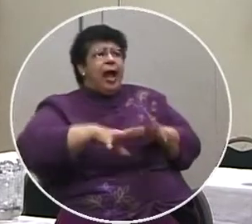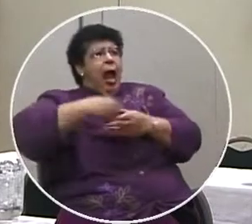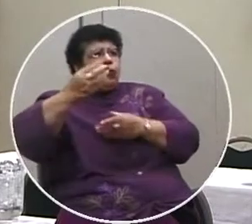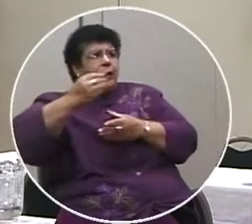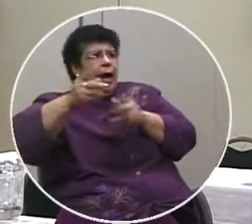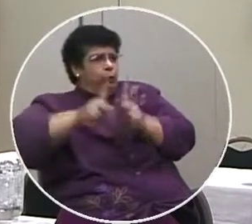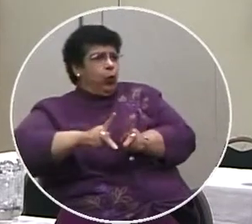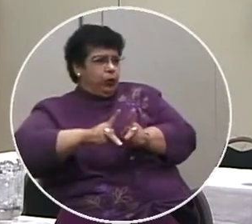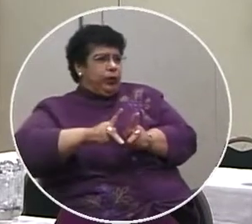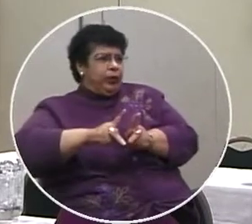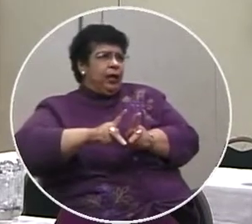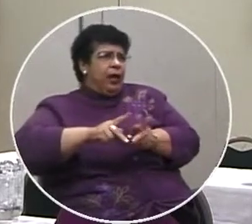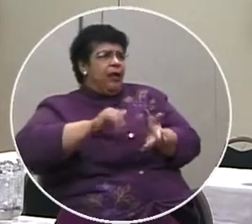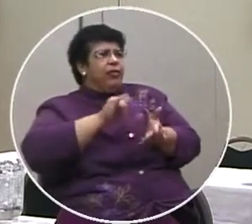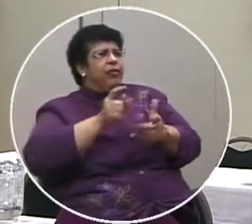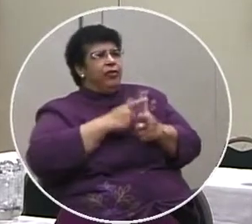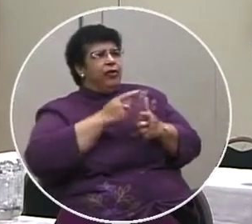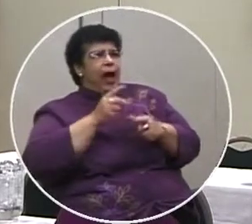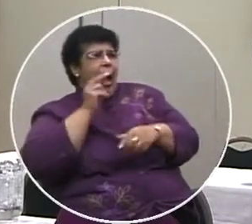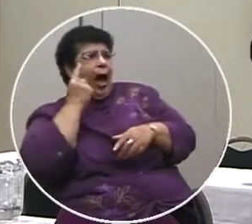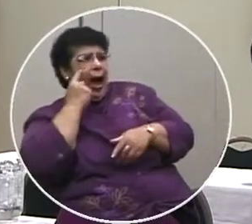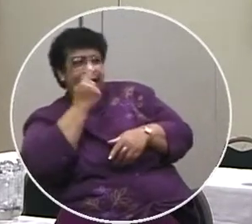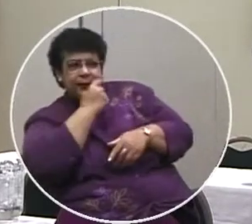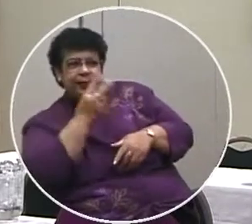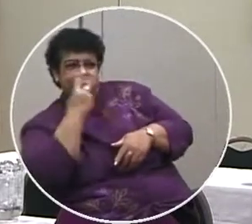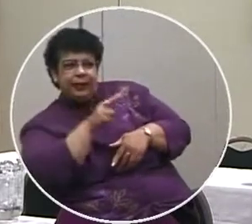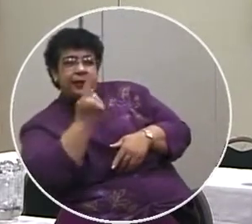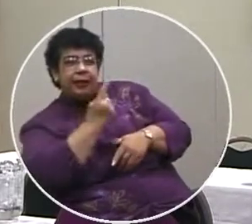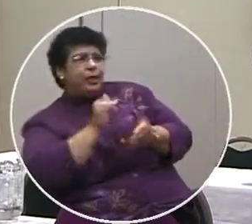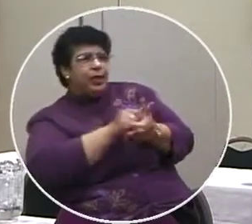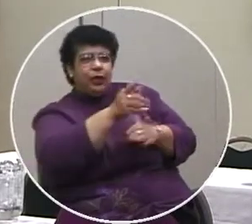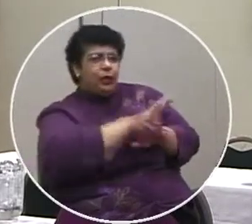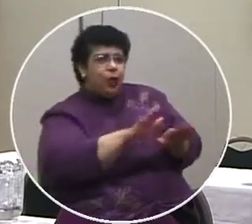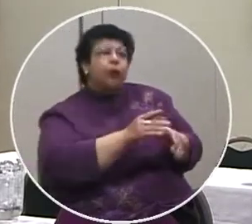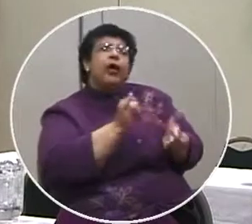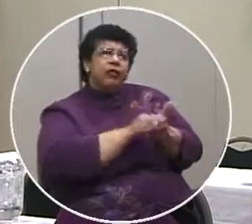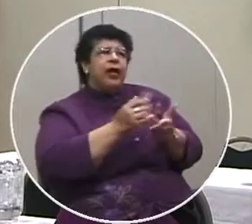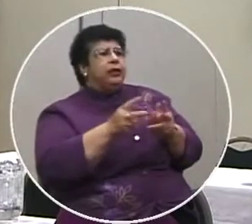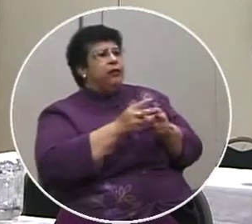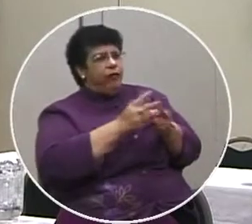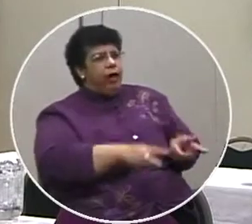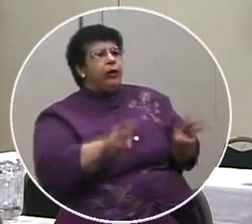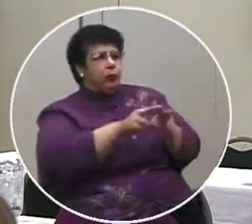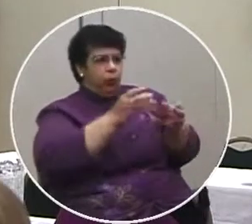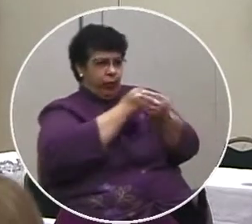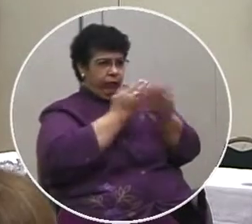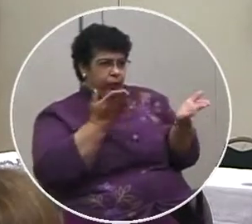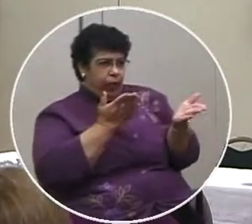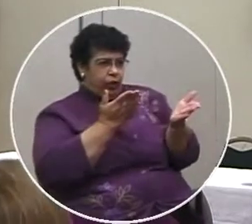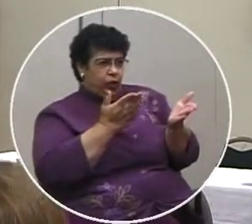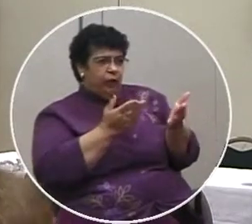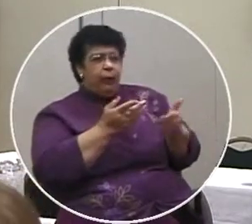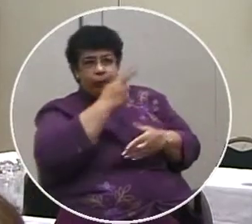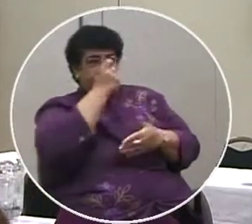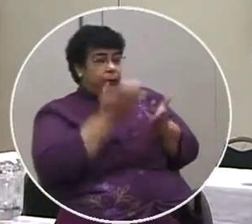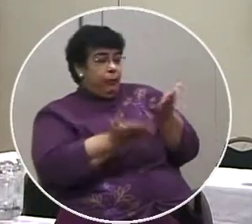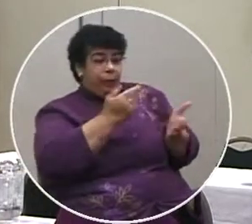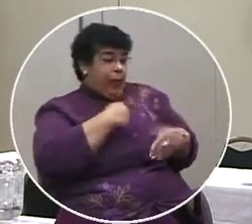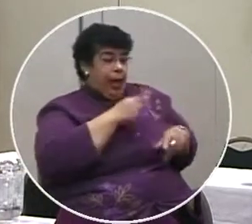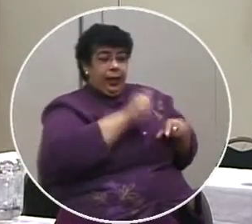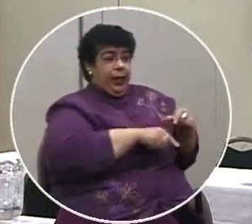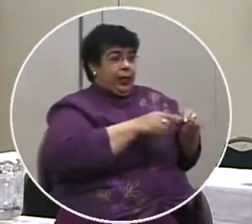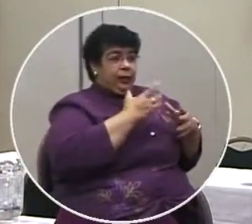always valuable to have outsider eyes. That's why when I'm the classroom teacher and I've got a problem behavior, I may not be able to solve the problem even though I